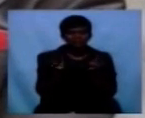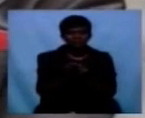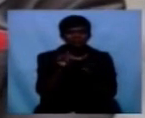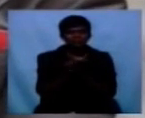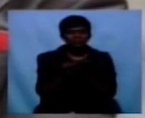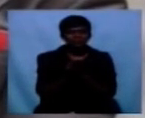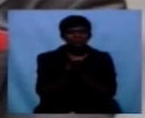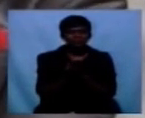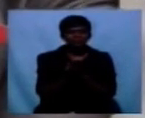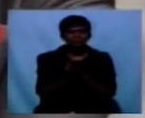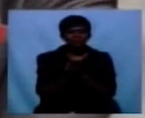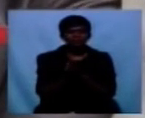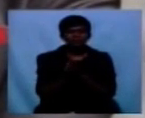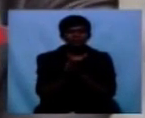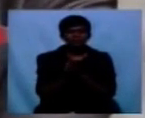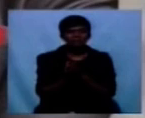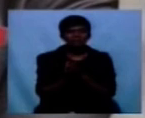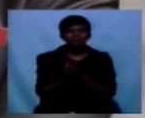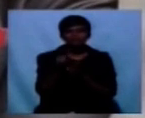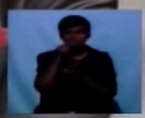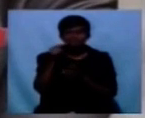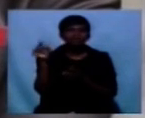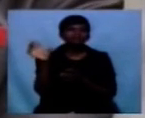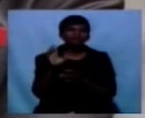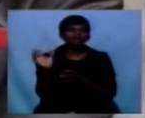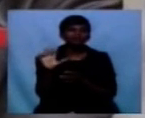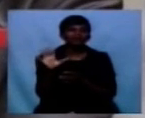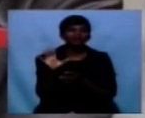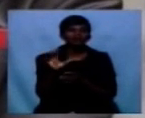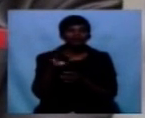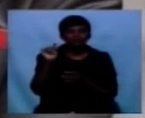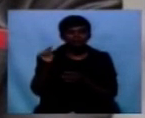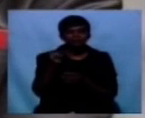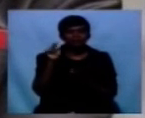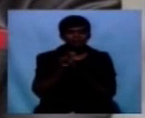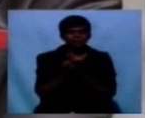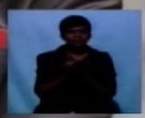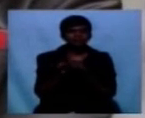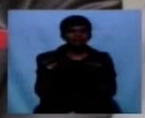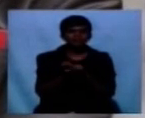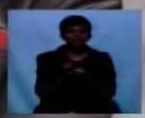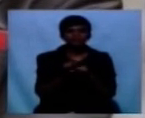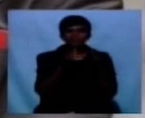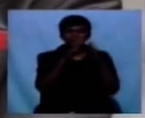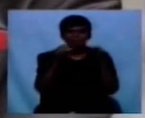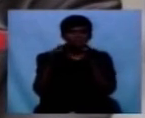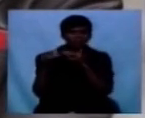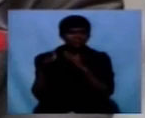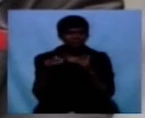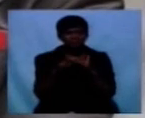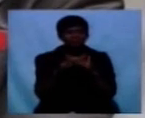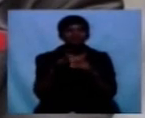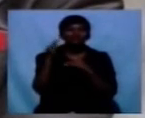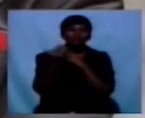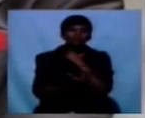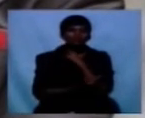be the slums telling you bye-bye. The first part of Lusaka will be the slums welcoming you into Lusaka to say welcome